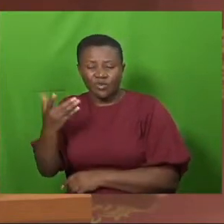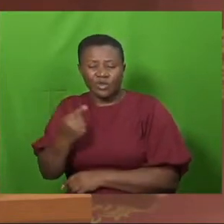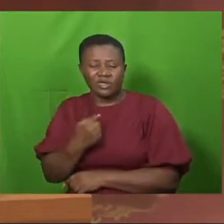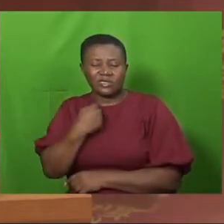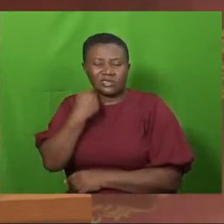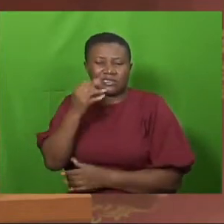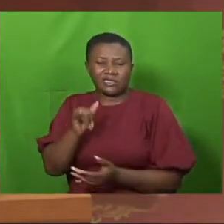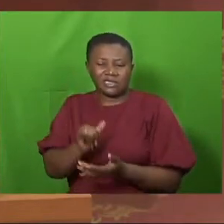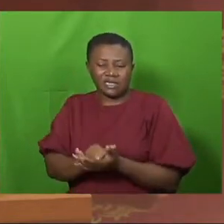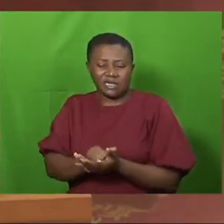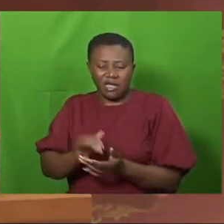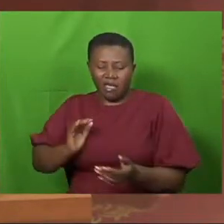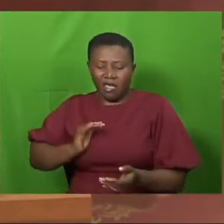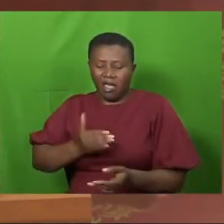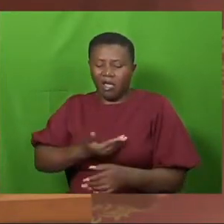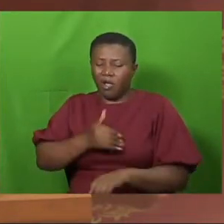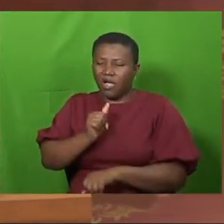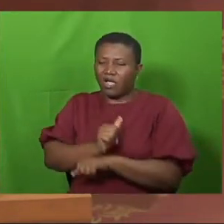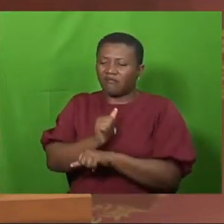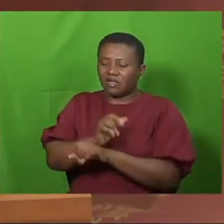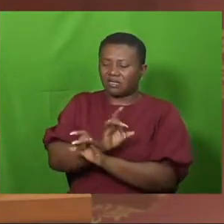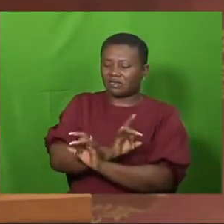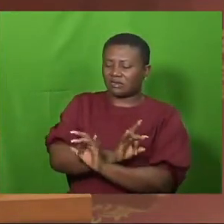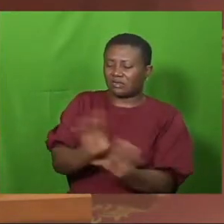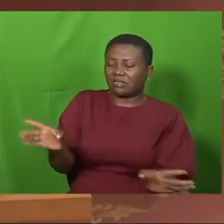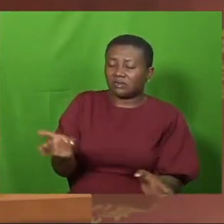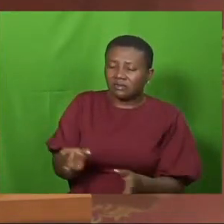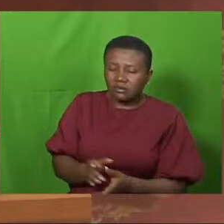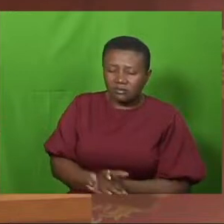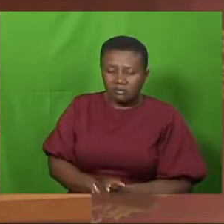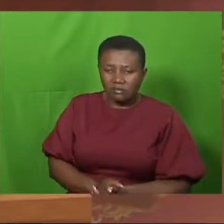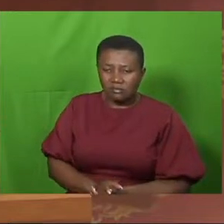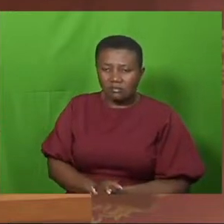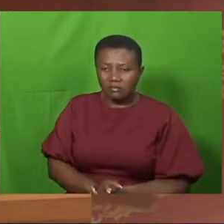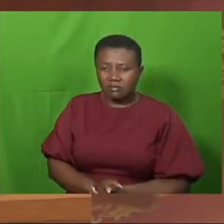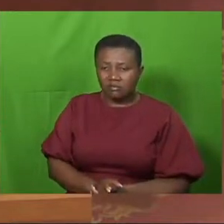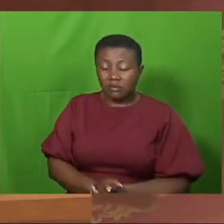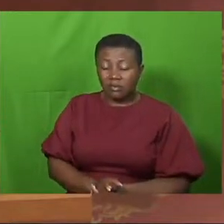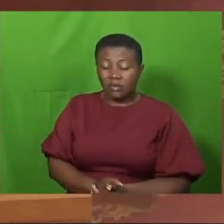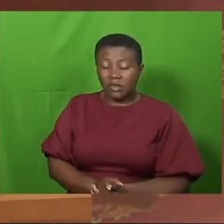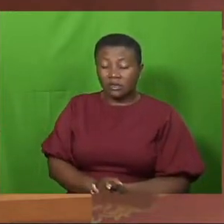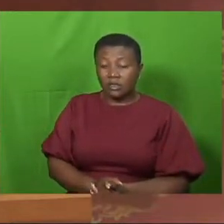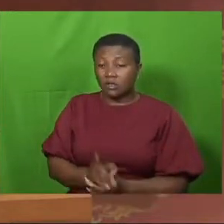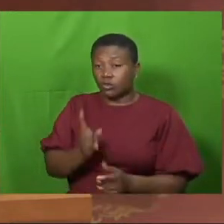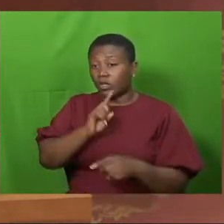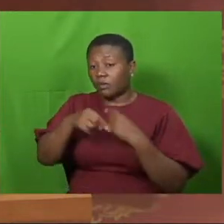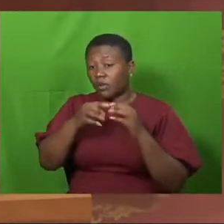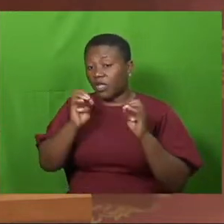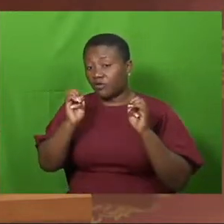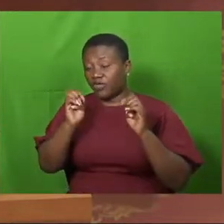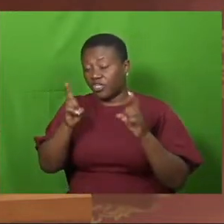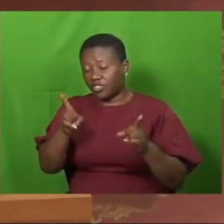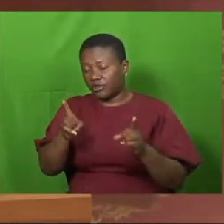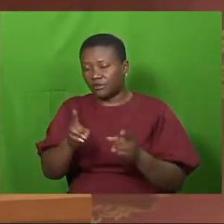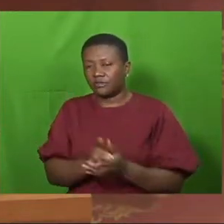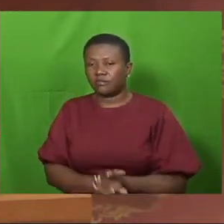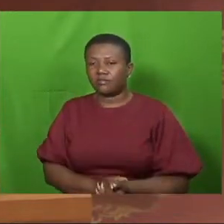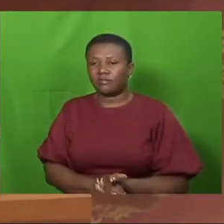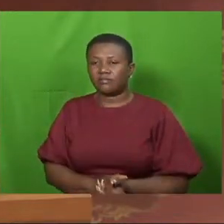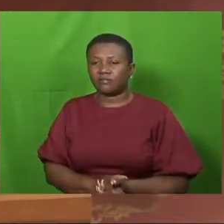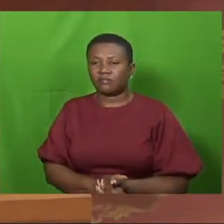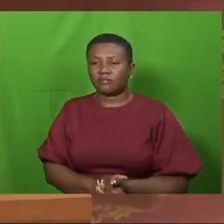this government has done nothing. Mr. Speaker, if you come to education, Mr. Speaker,